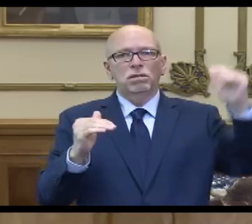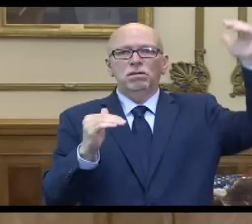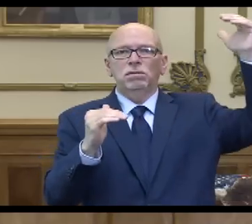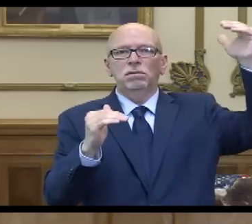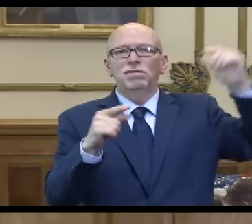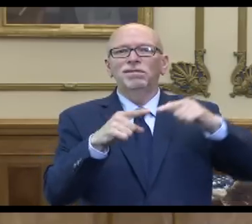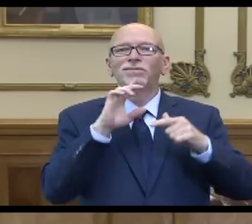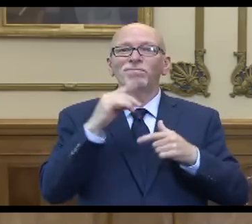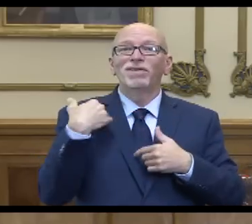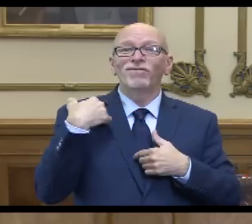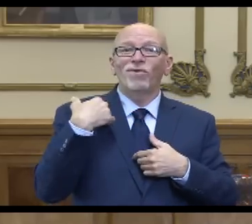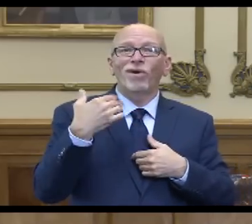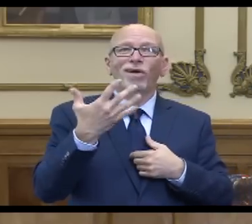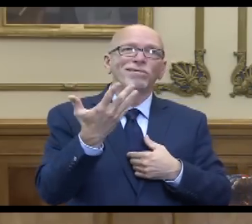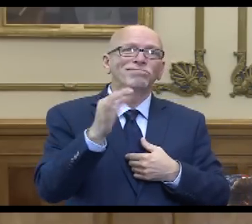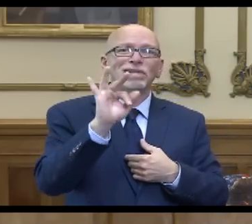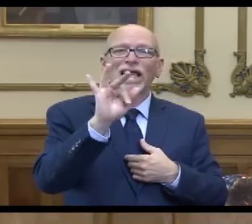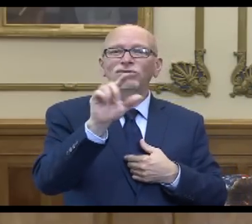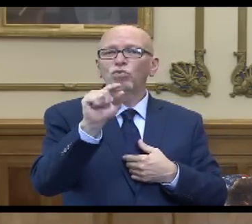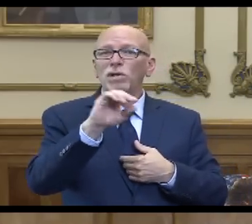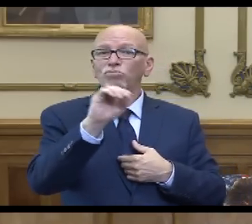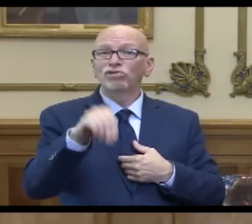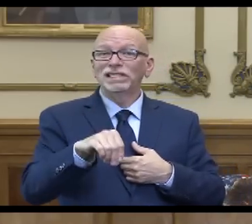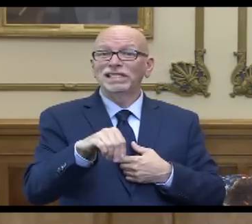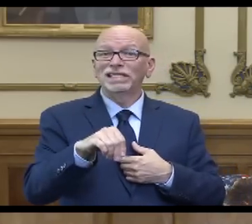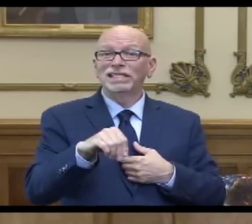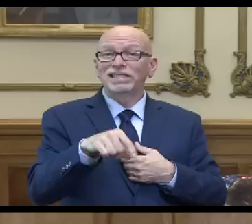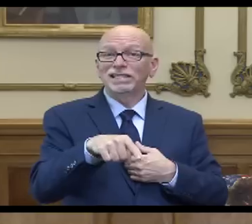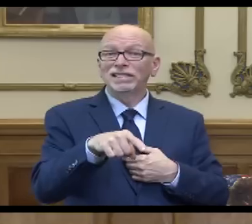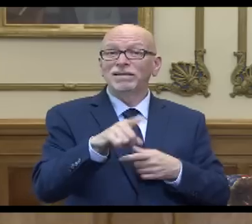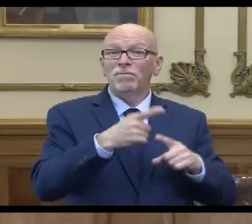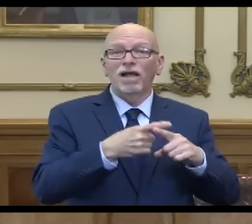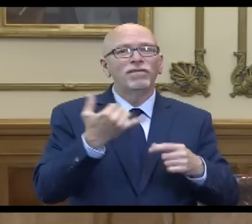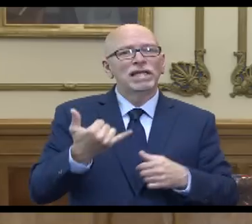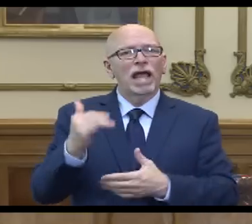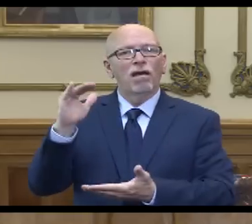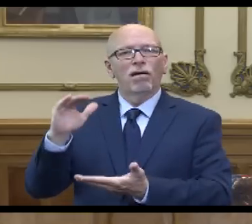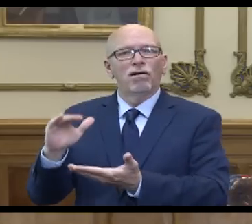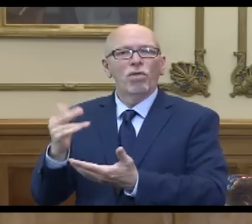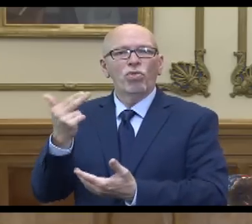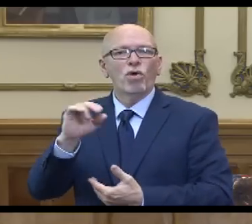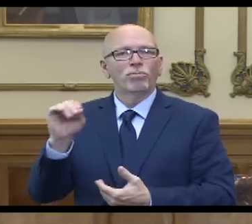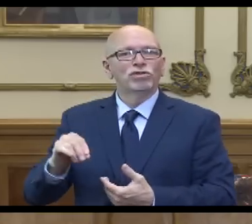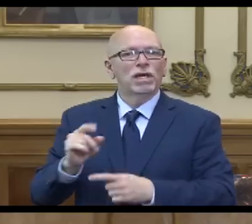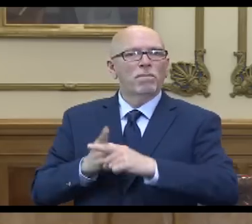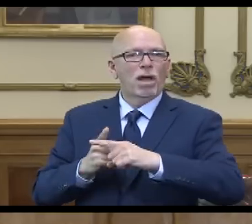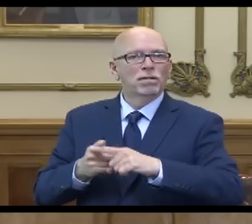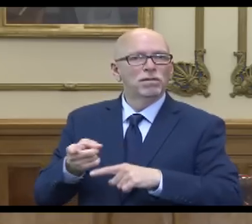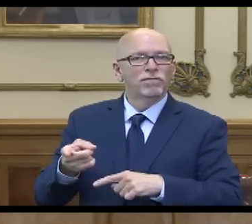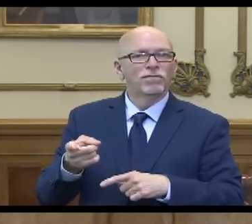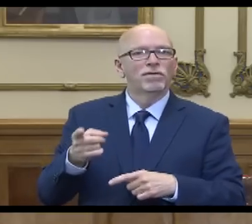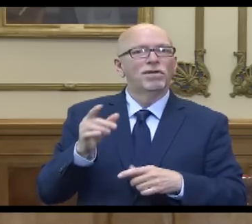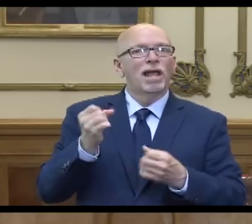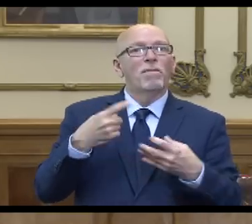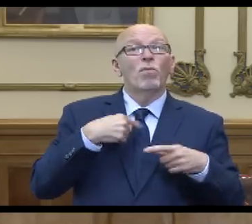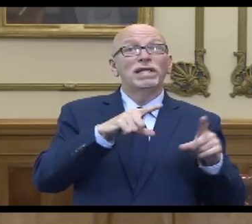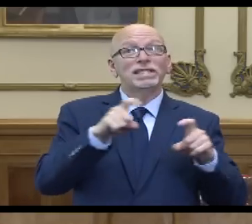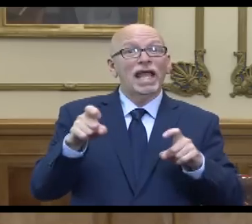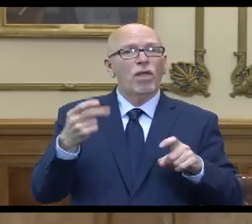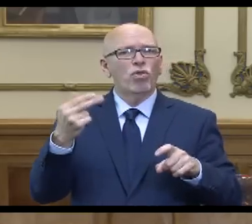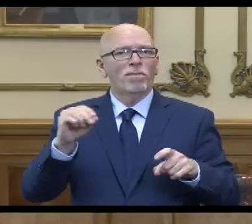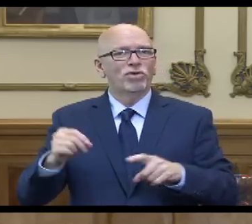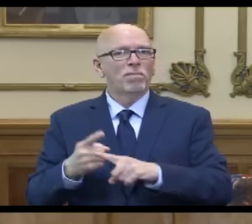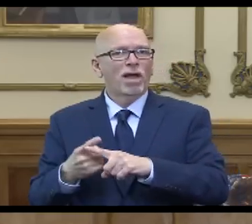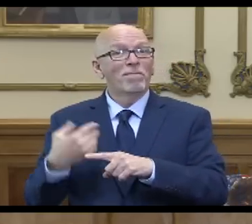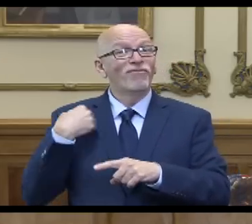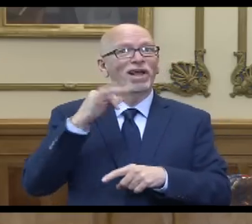has fallen from a high of around 19 to 20% down to now 13% of those individuals that we are testing are positive. And